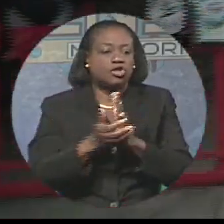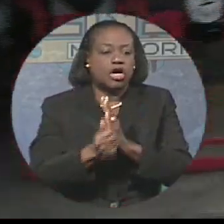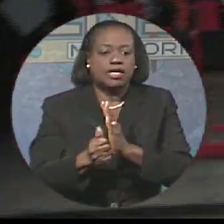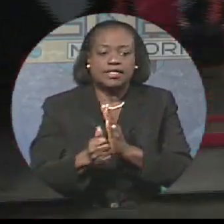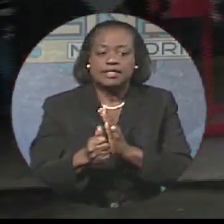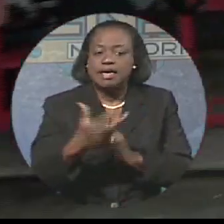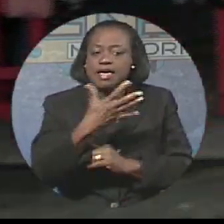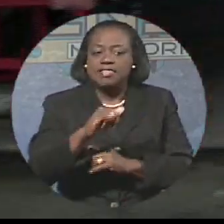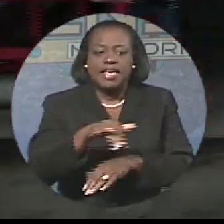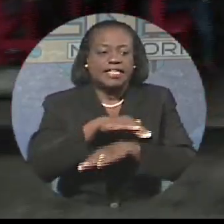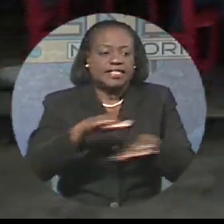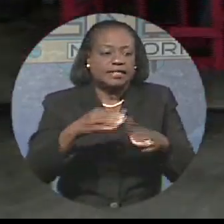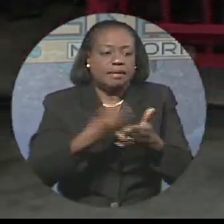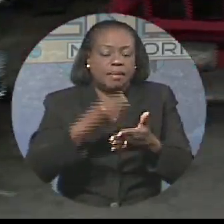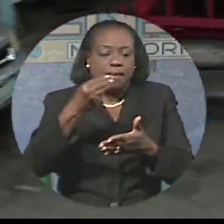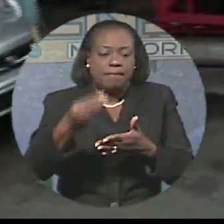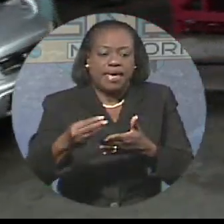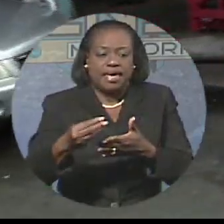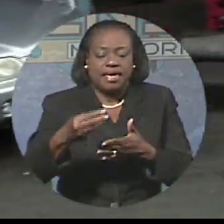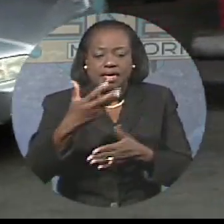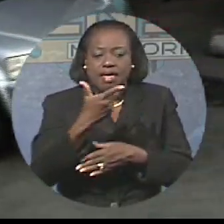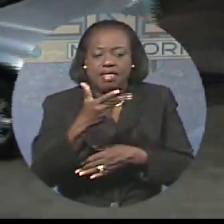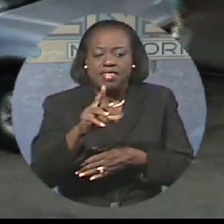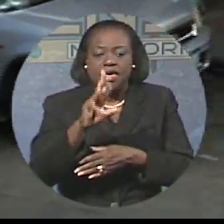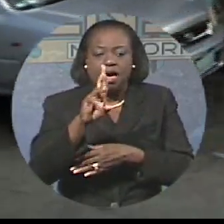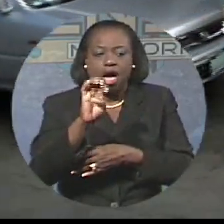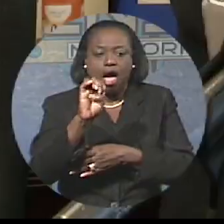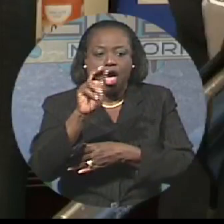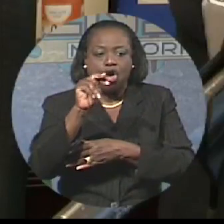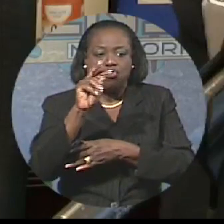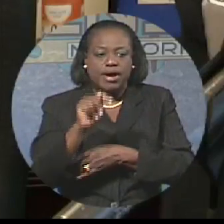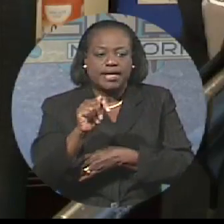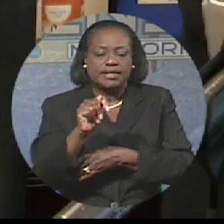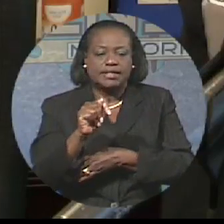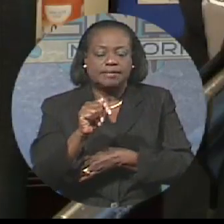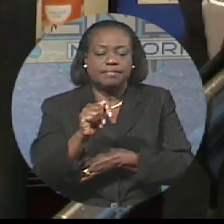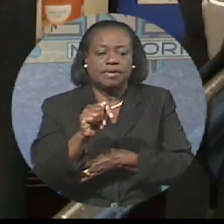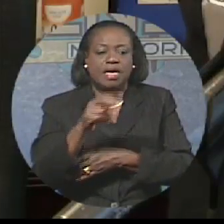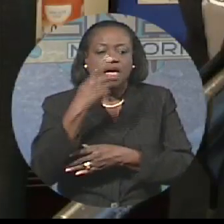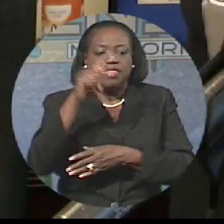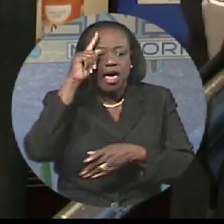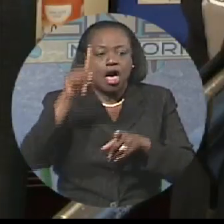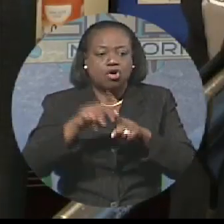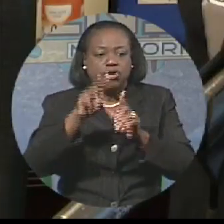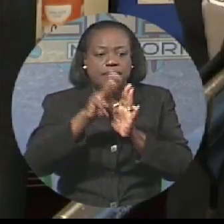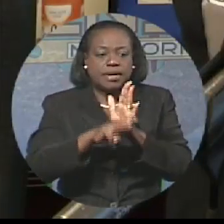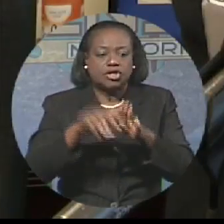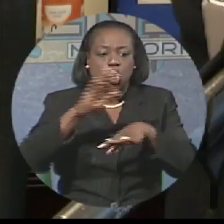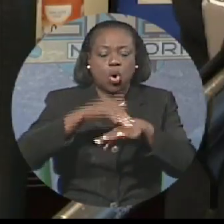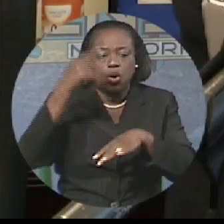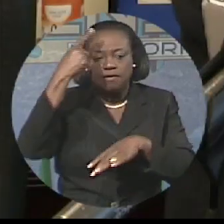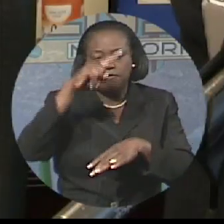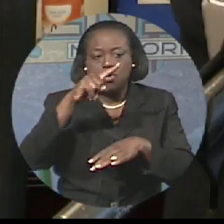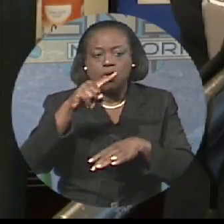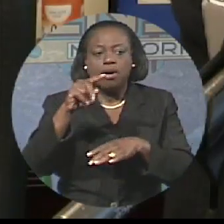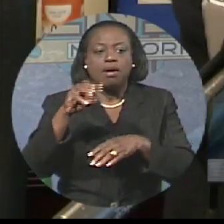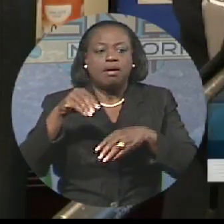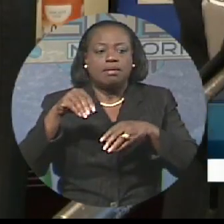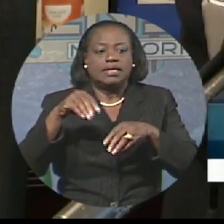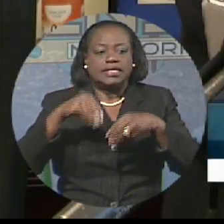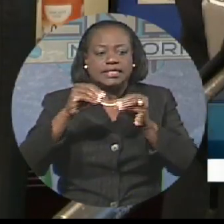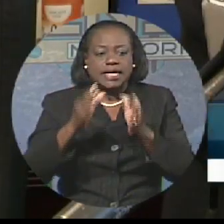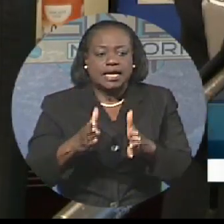take before vendors are fully out of the red, Gray responded this way. The agreement called for vendors at Arawak Key to